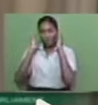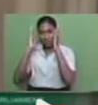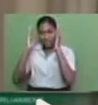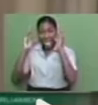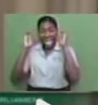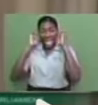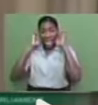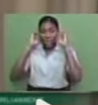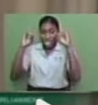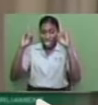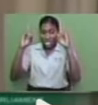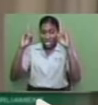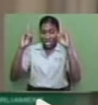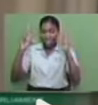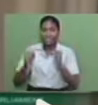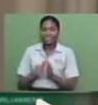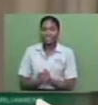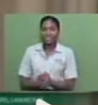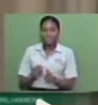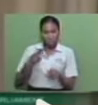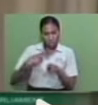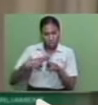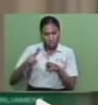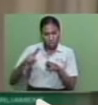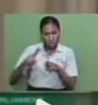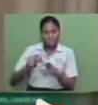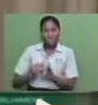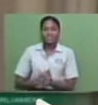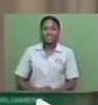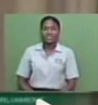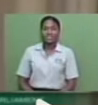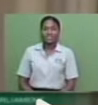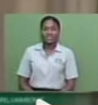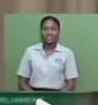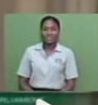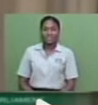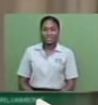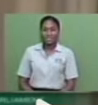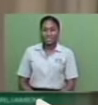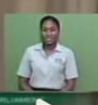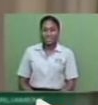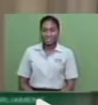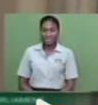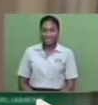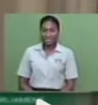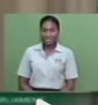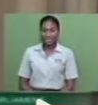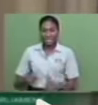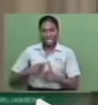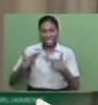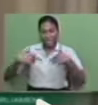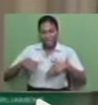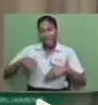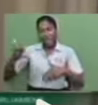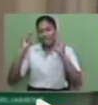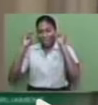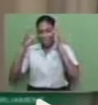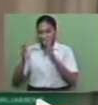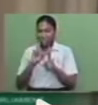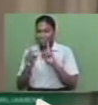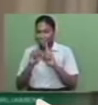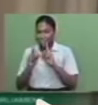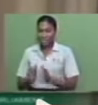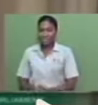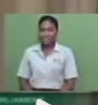I'll just touch on this. My colleague shadowing this will speak more on it. Let